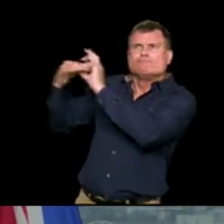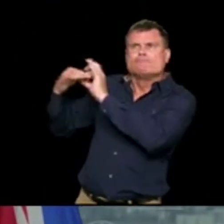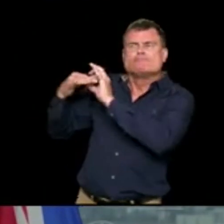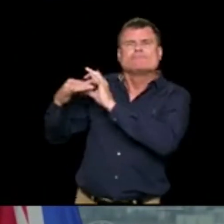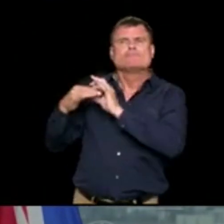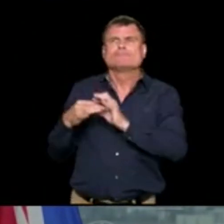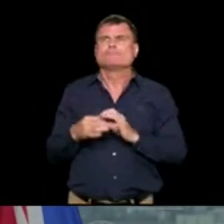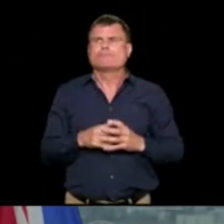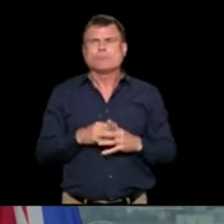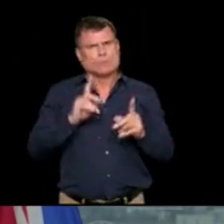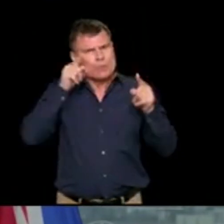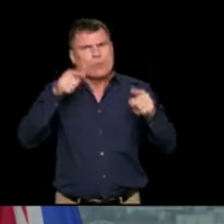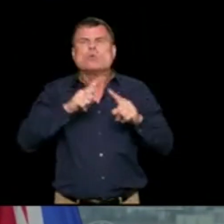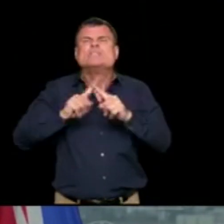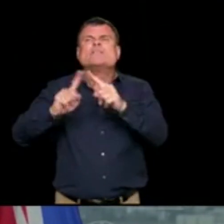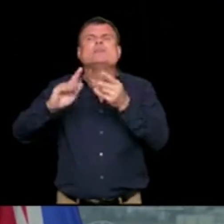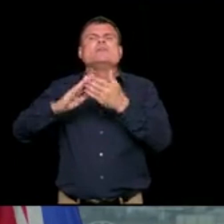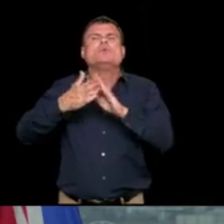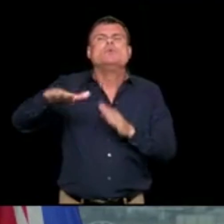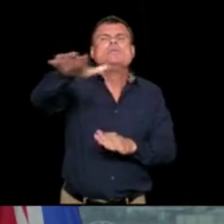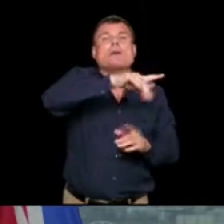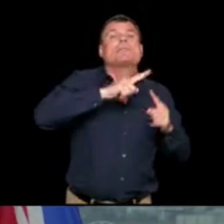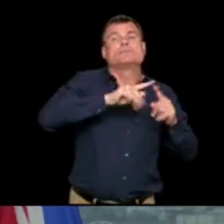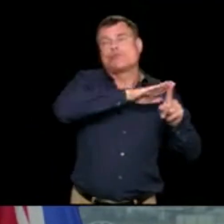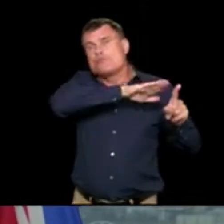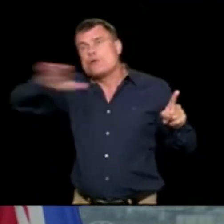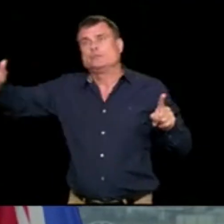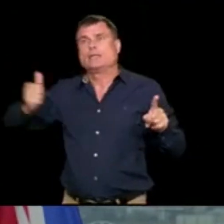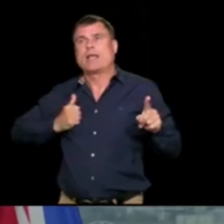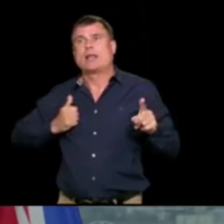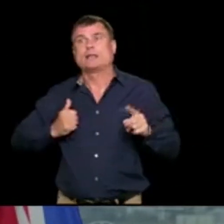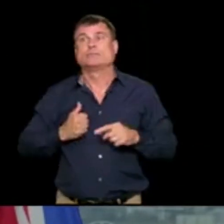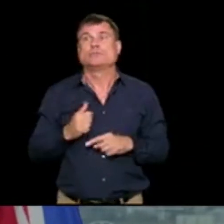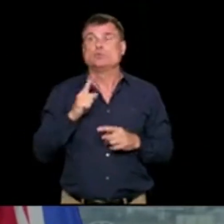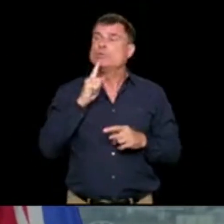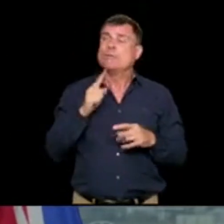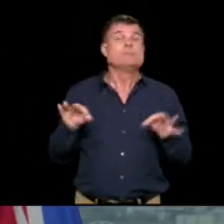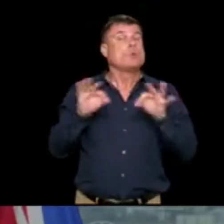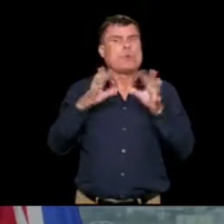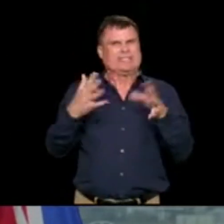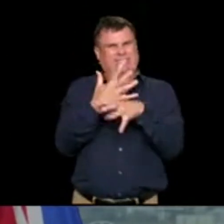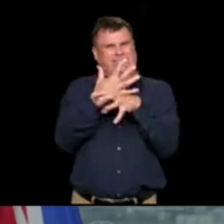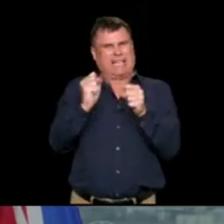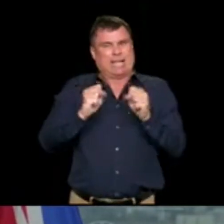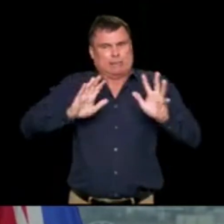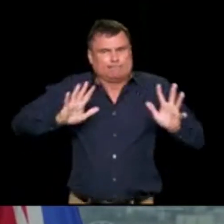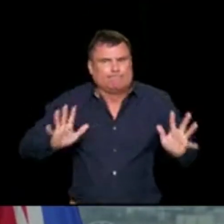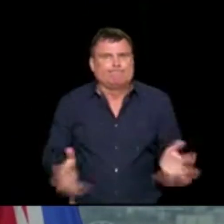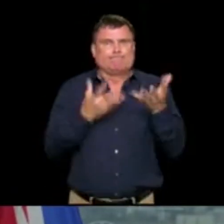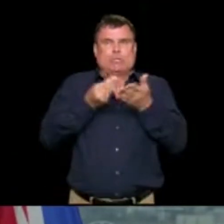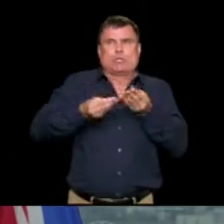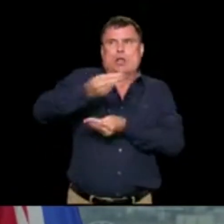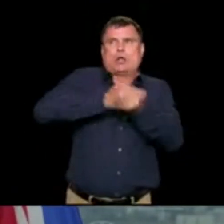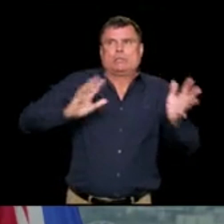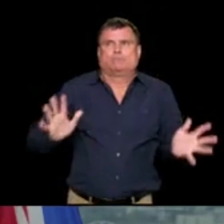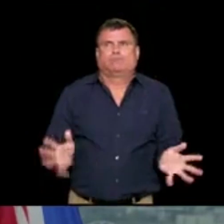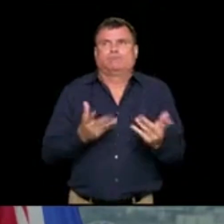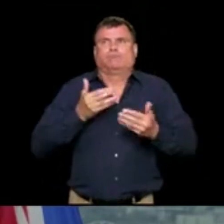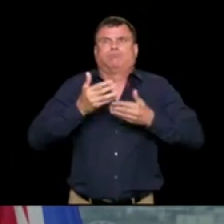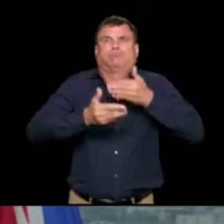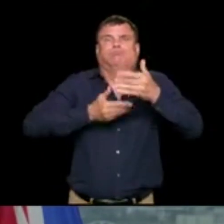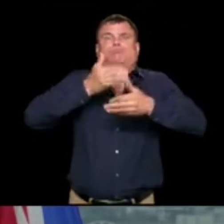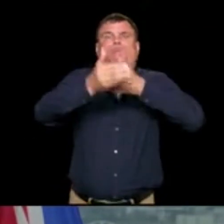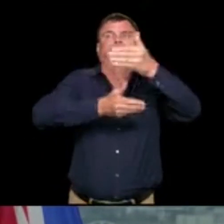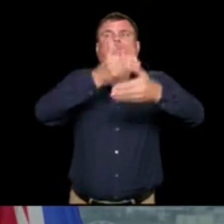its counterparts in other provinces and territories to develop the Safe Restart Agreement that will be so fundamentally important to the reopening of our